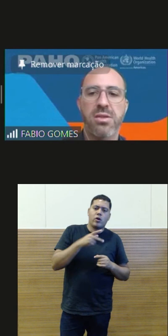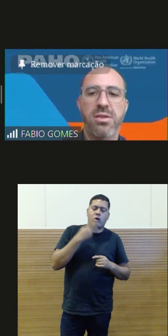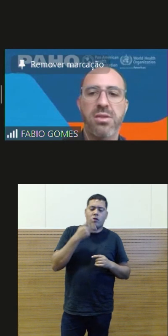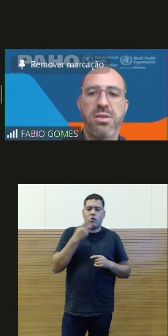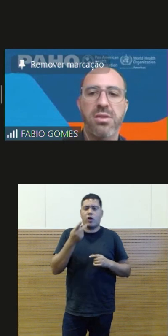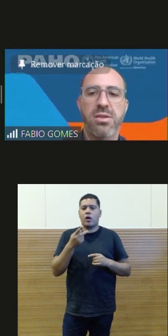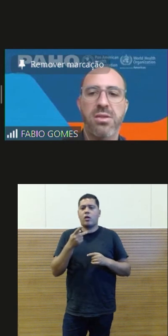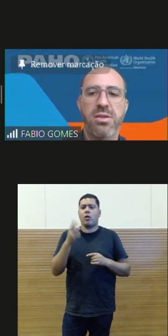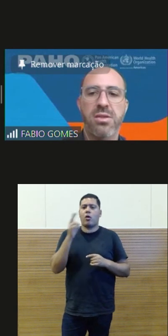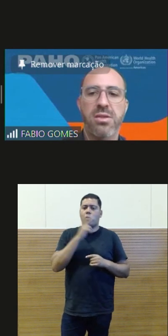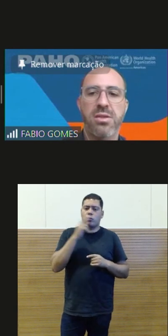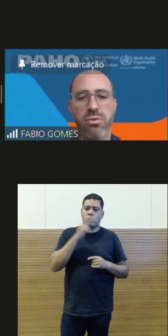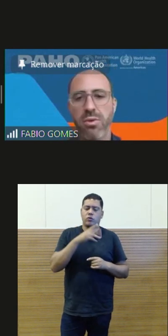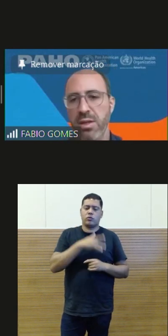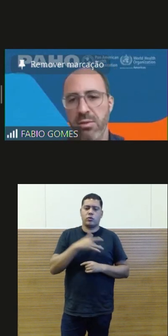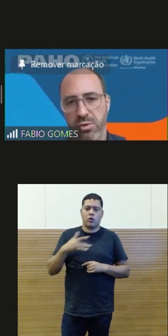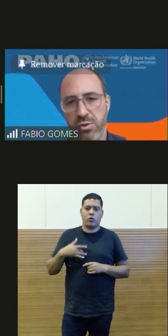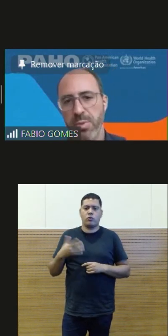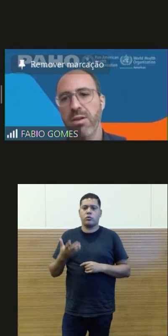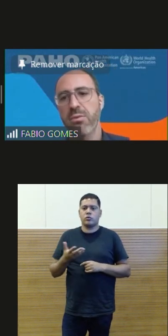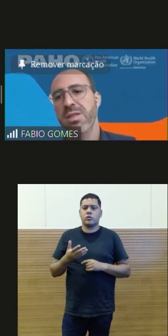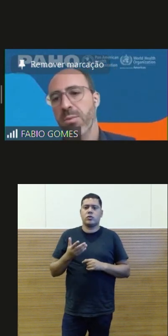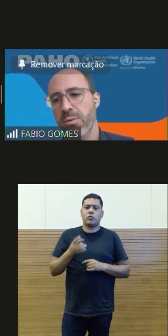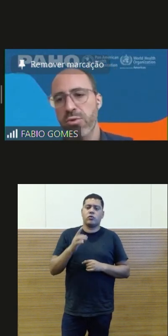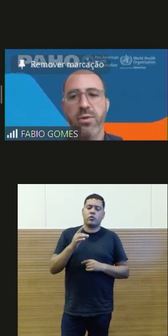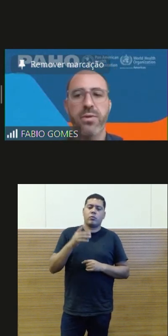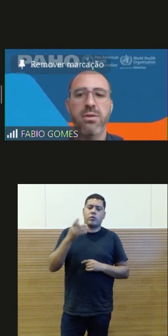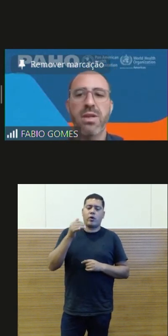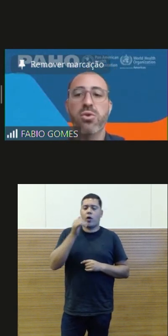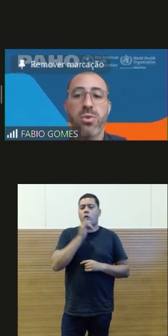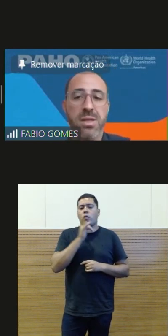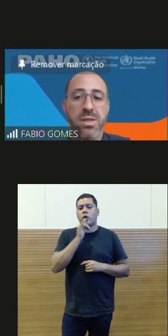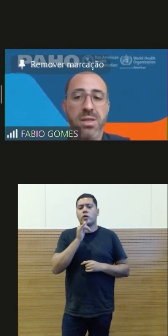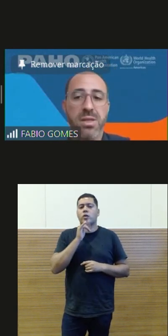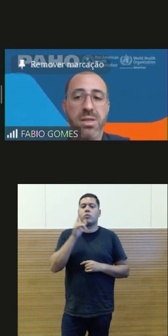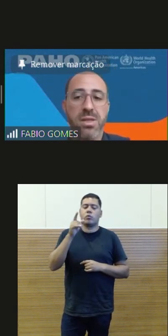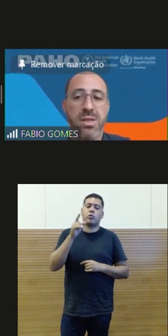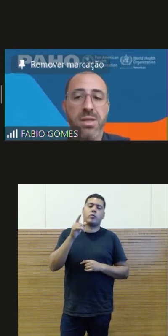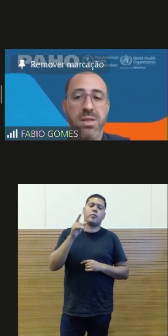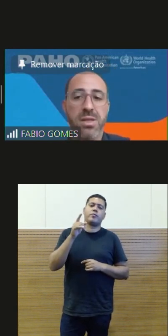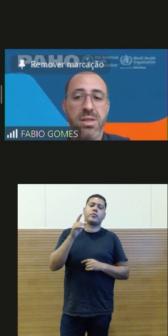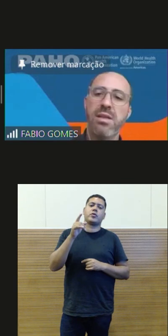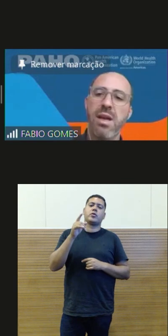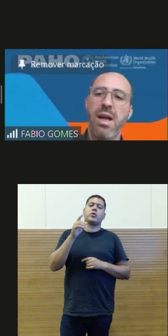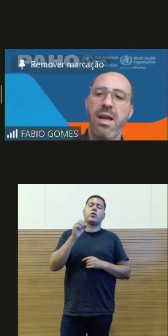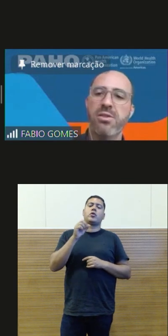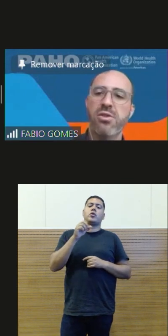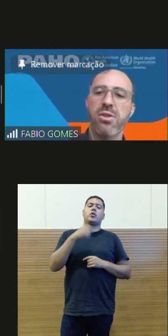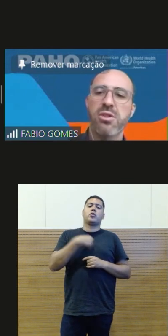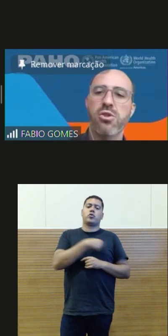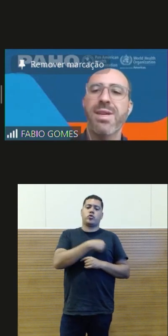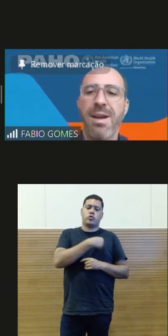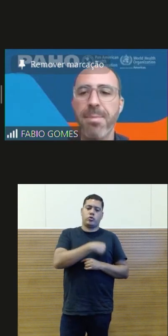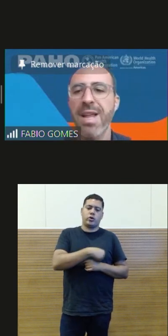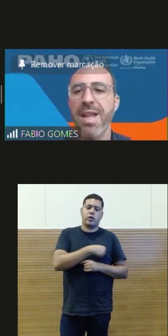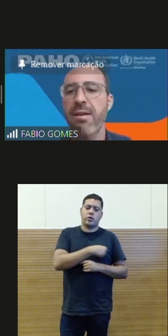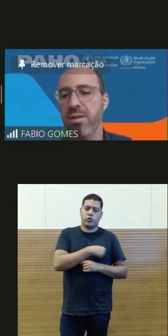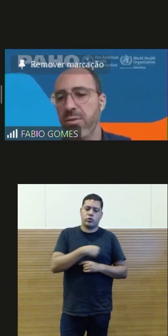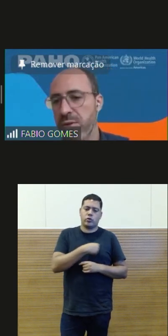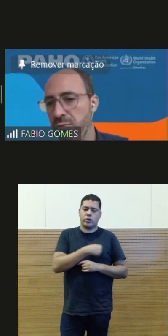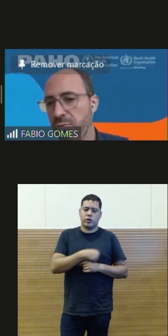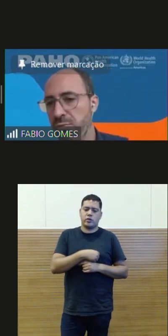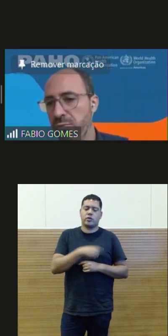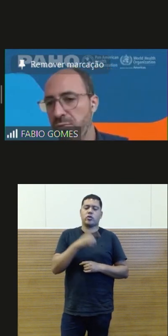eliminating characters, childish characters. And this was done in Switzerland